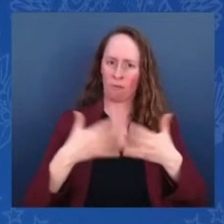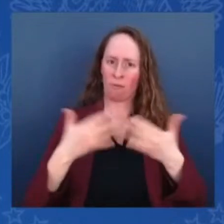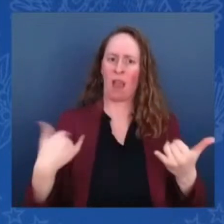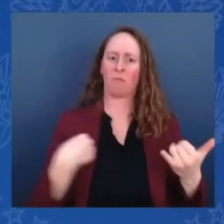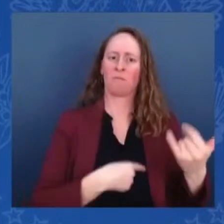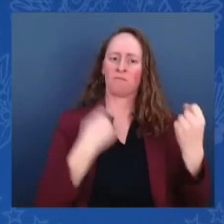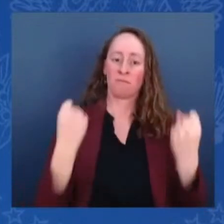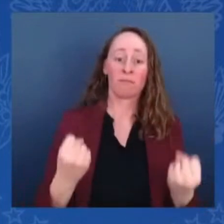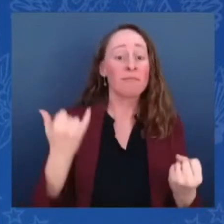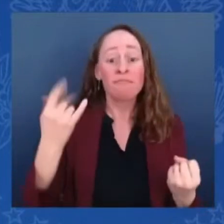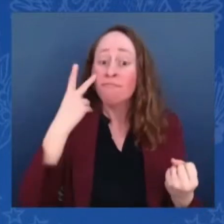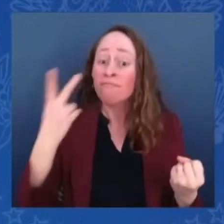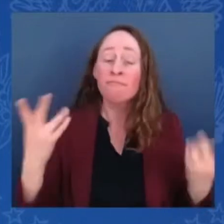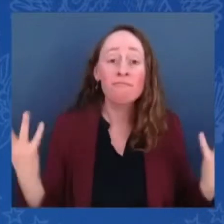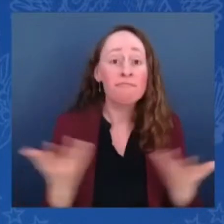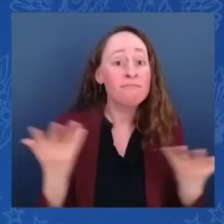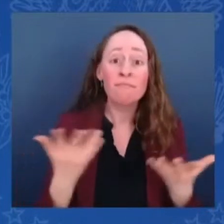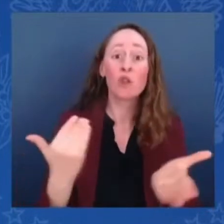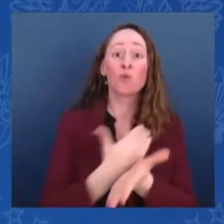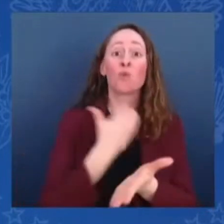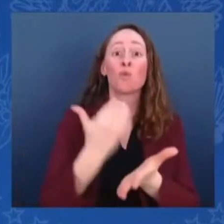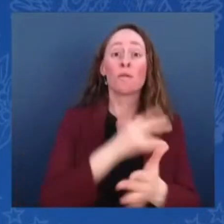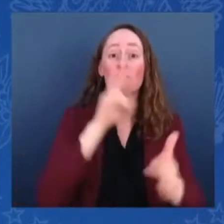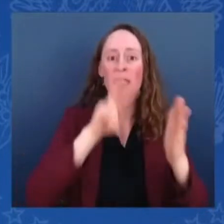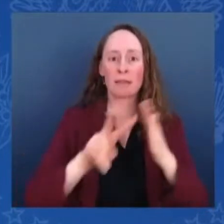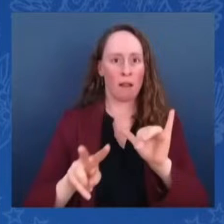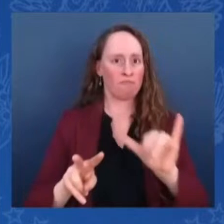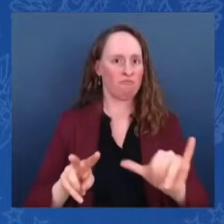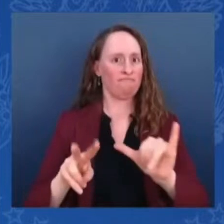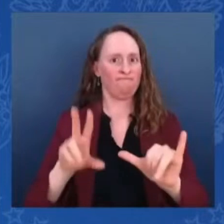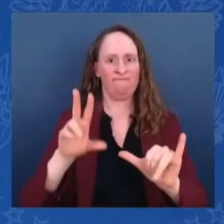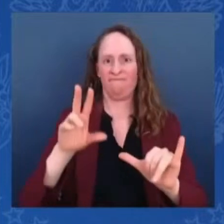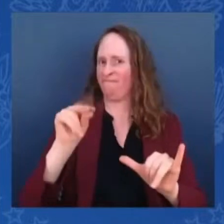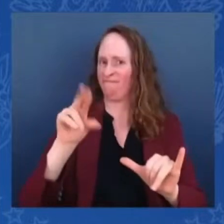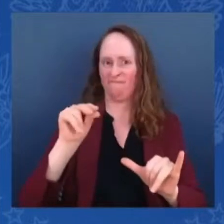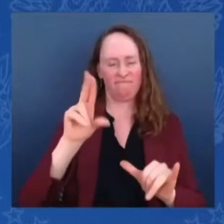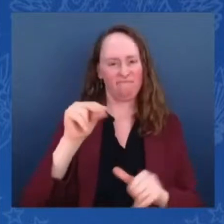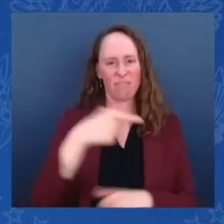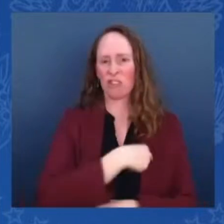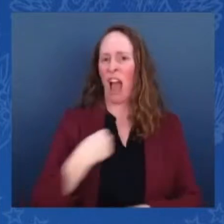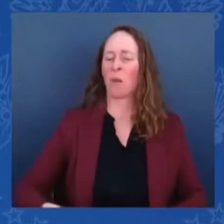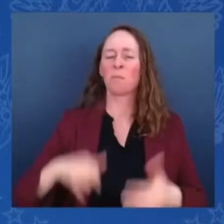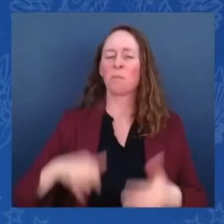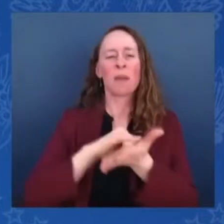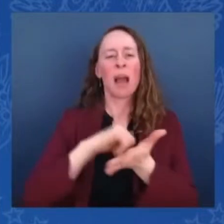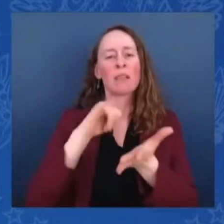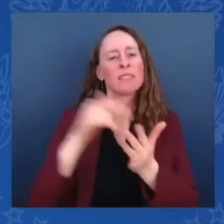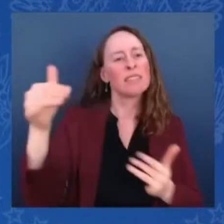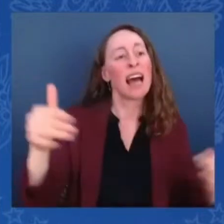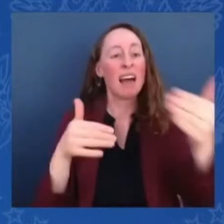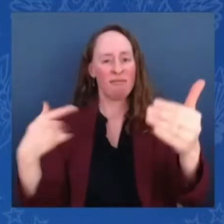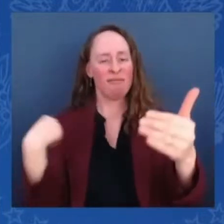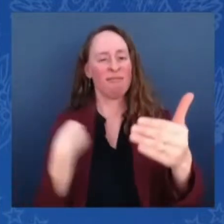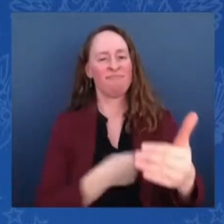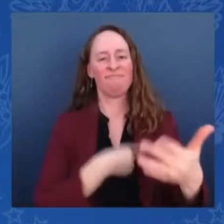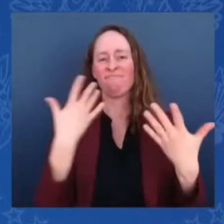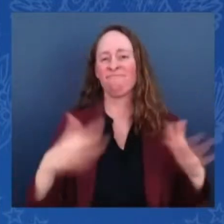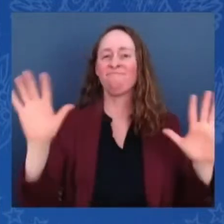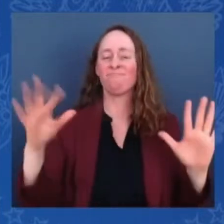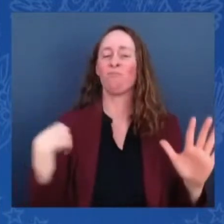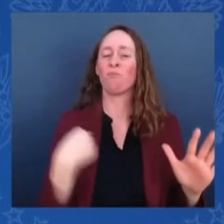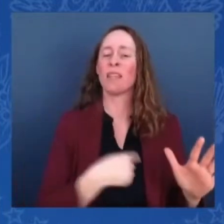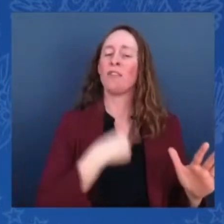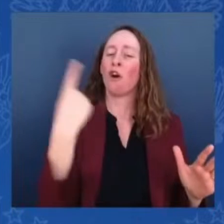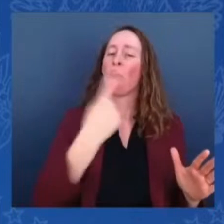China's current course, they will never surpass us, period. I met one-on-one with President Xi